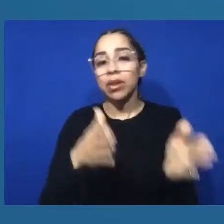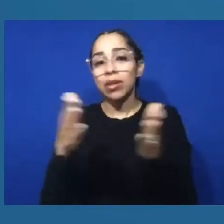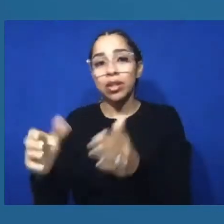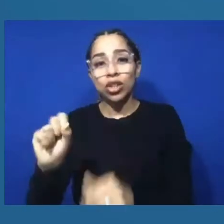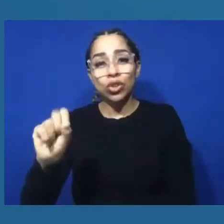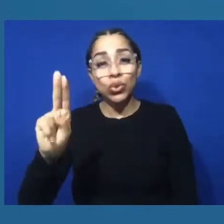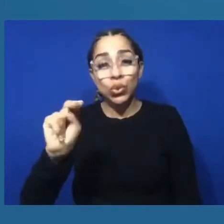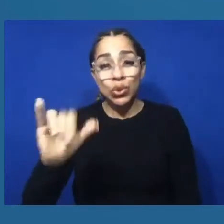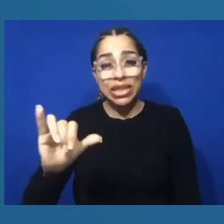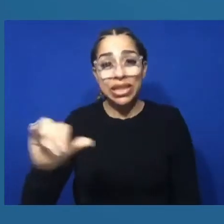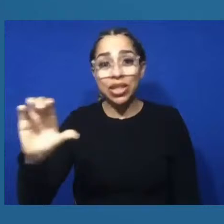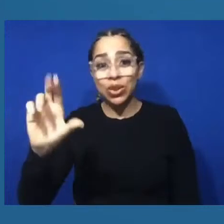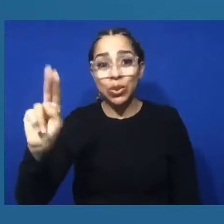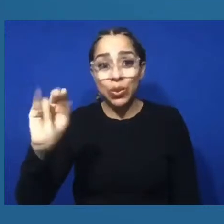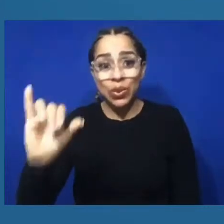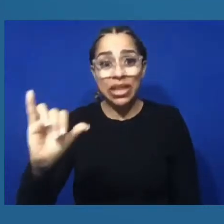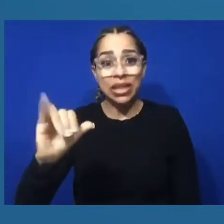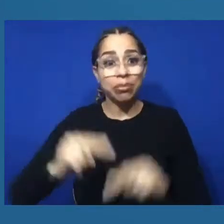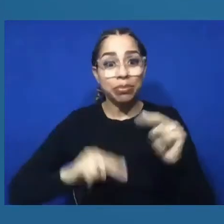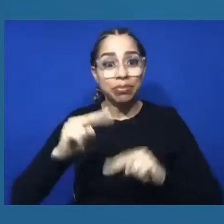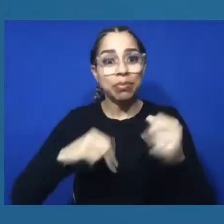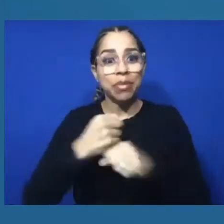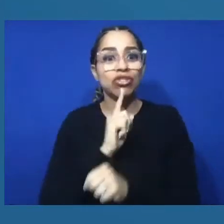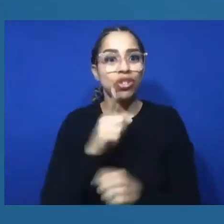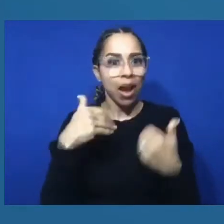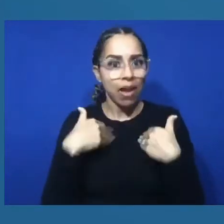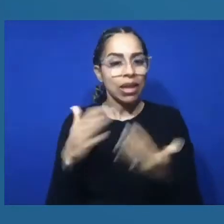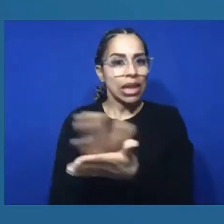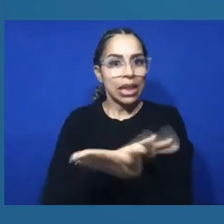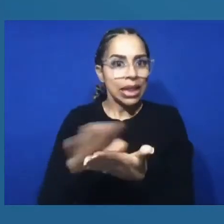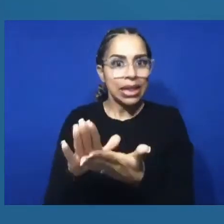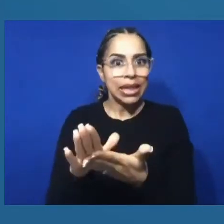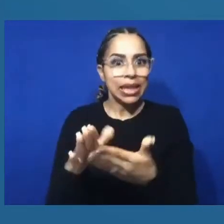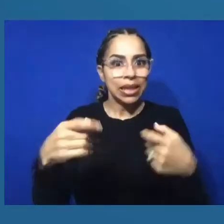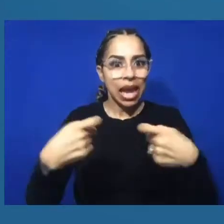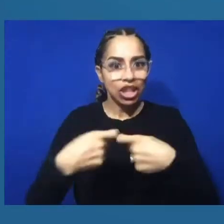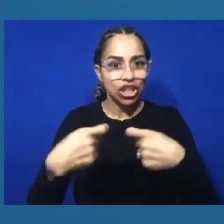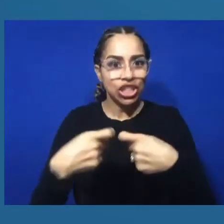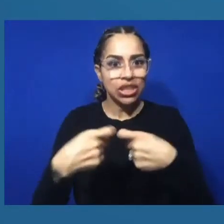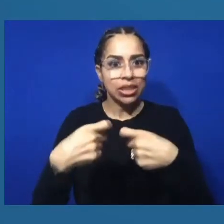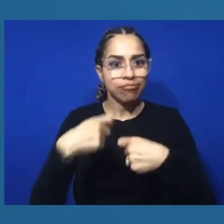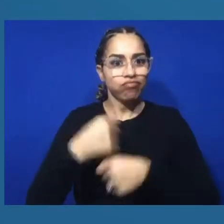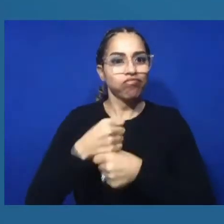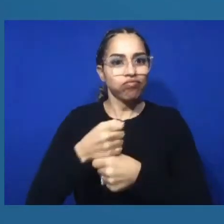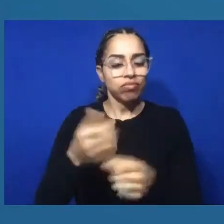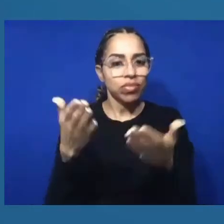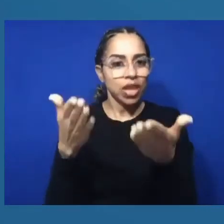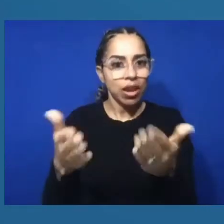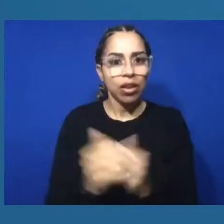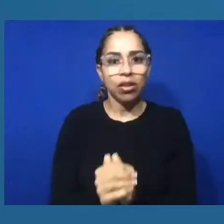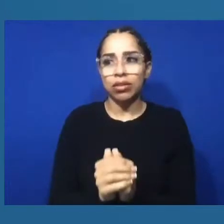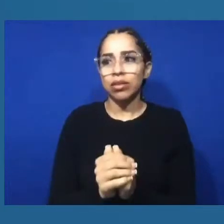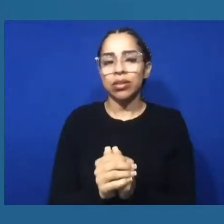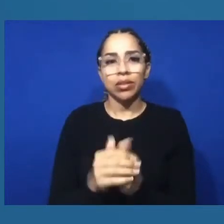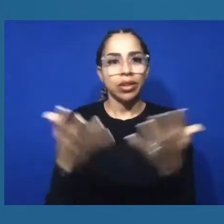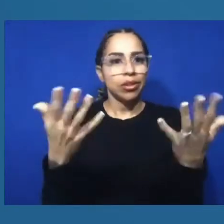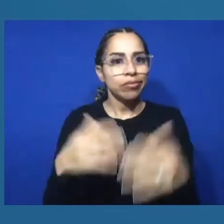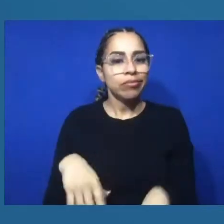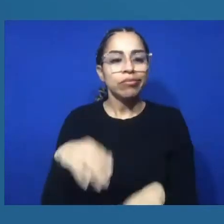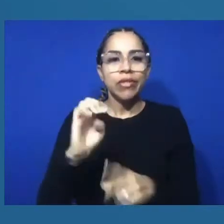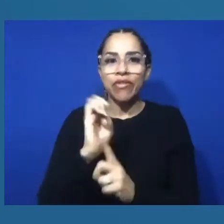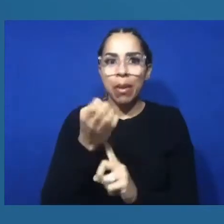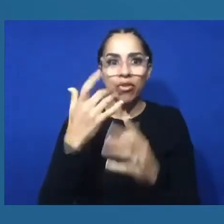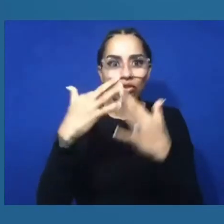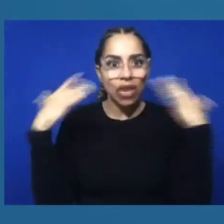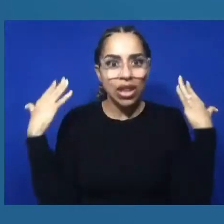facilities, green transportation. So the $1 billion I announced yesterday, and we'll have more details on this when I announce the budget in less